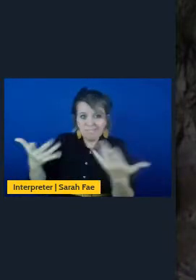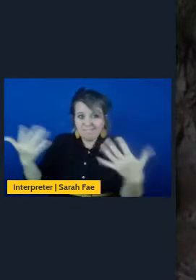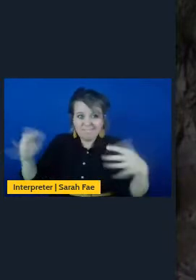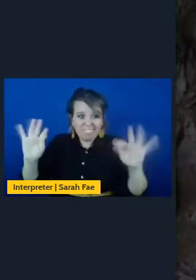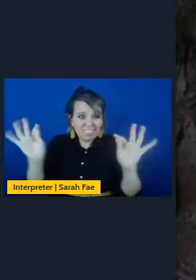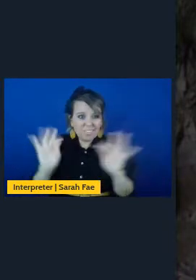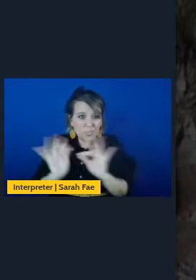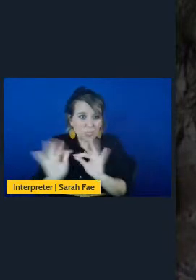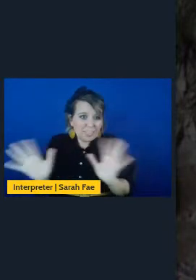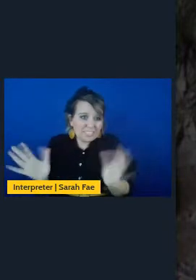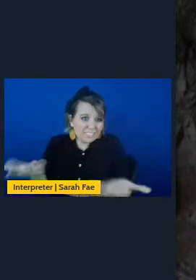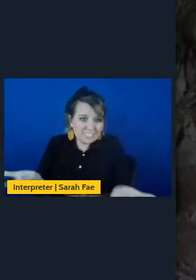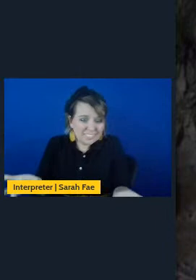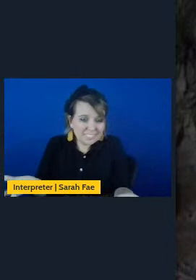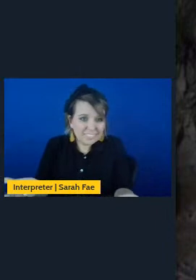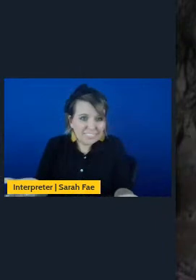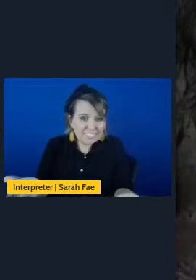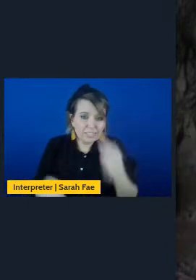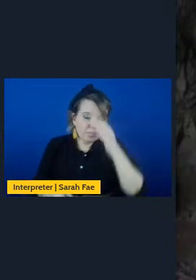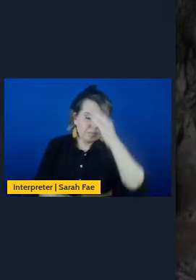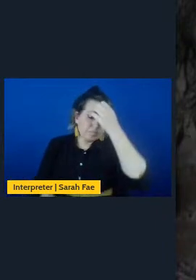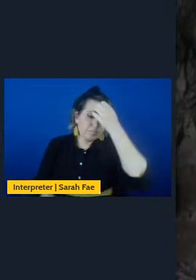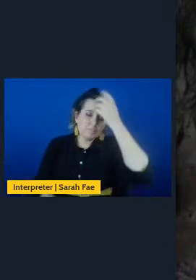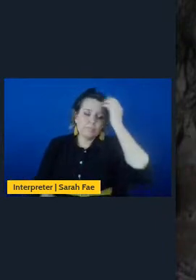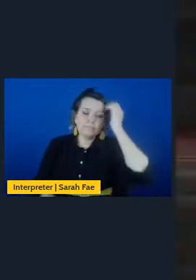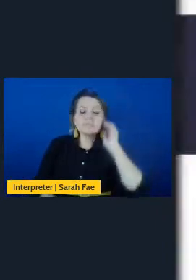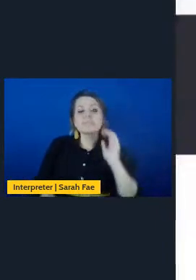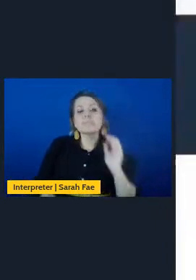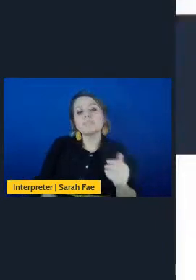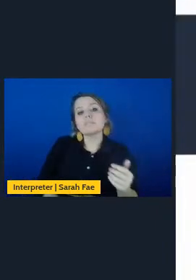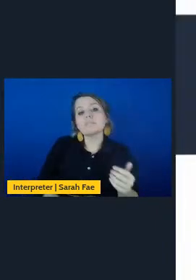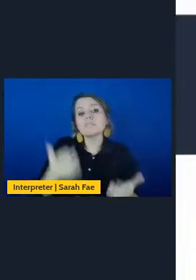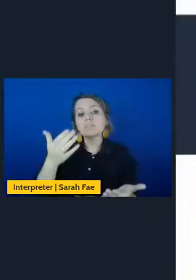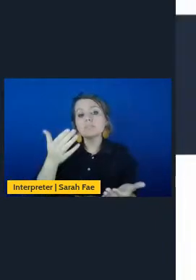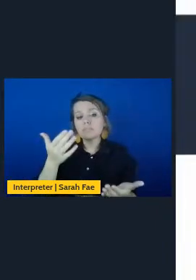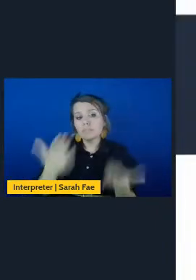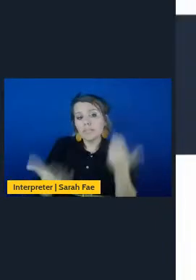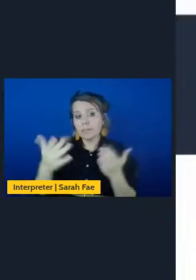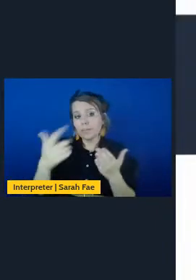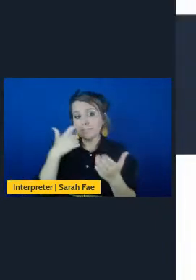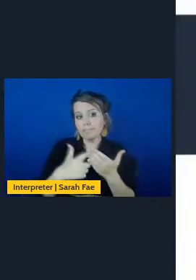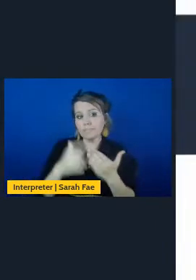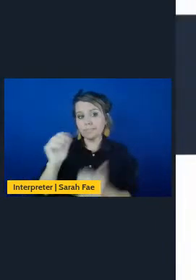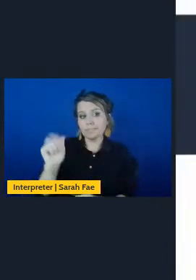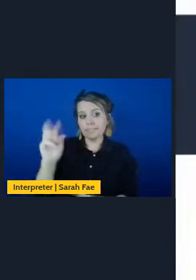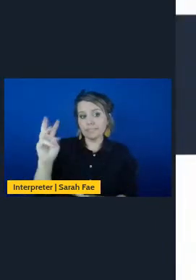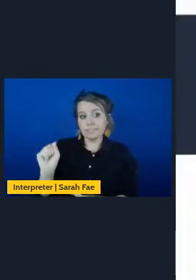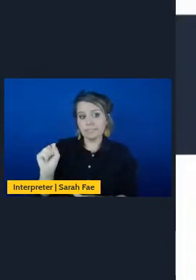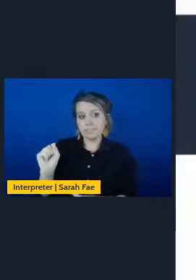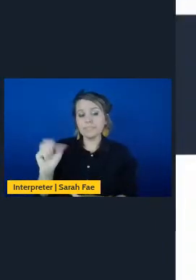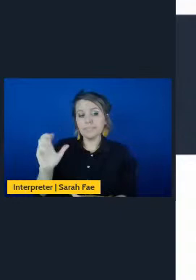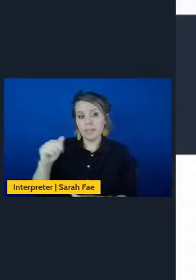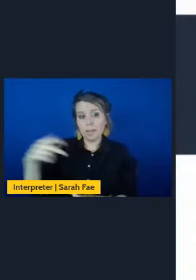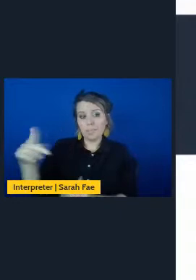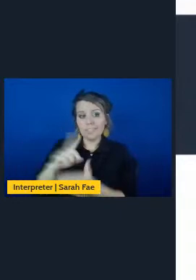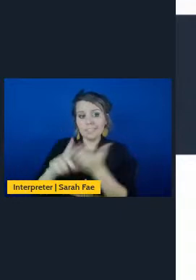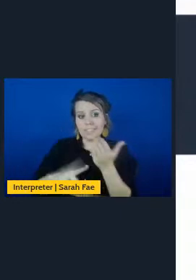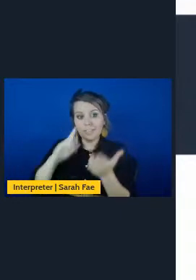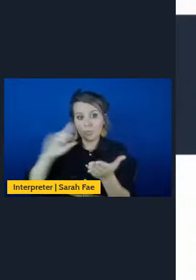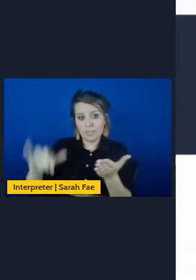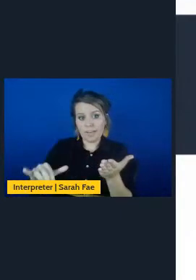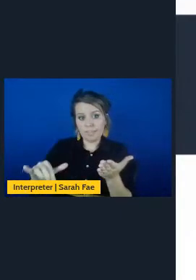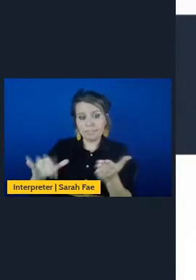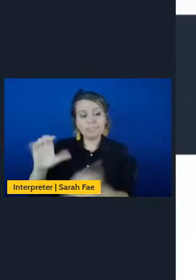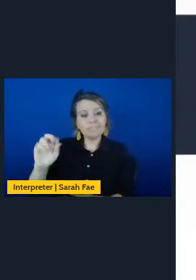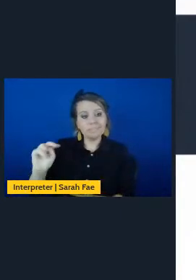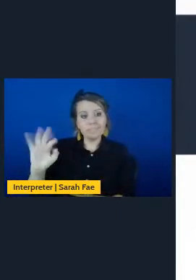perspective. Now, you might also point out that AWS App Config is designed for this, and you would be right. It